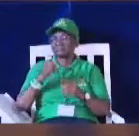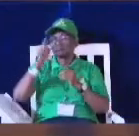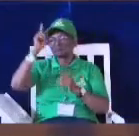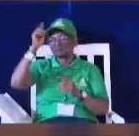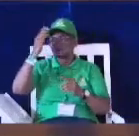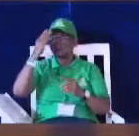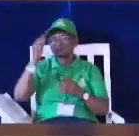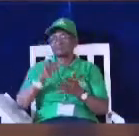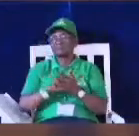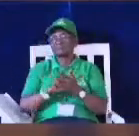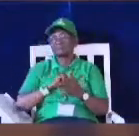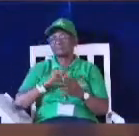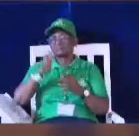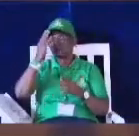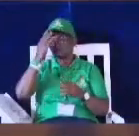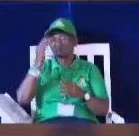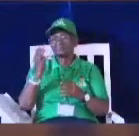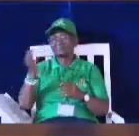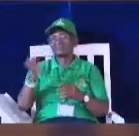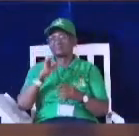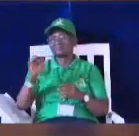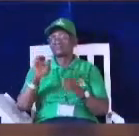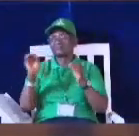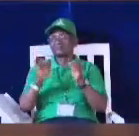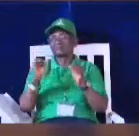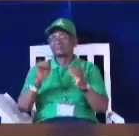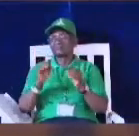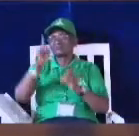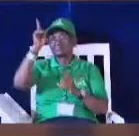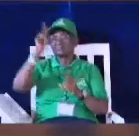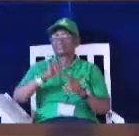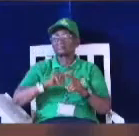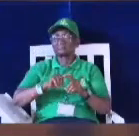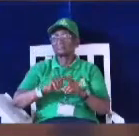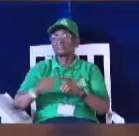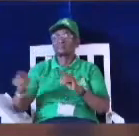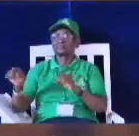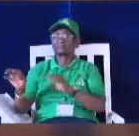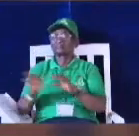I know there's nothing you cannot do. I know that.